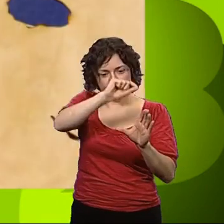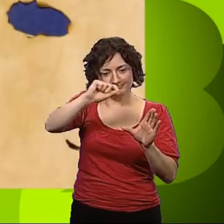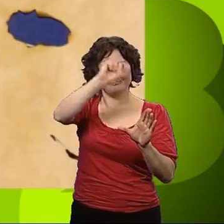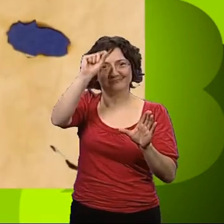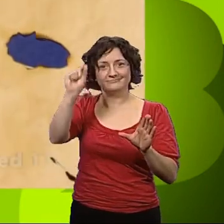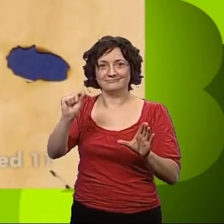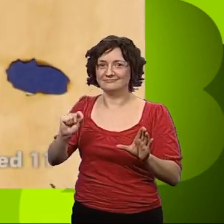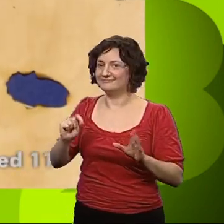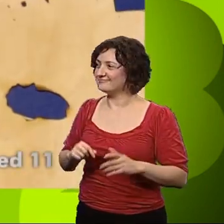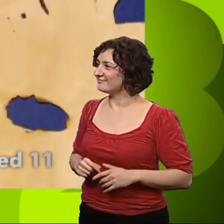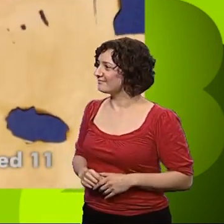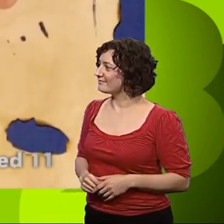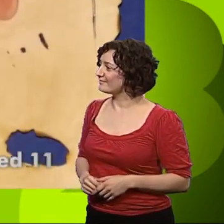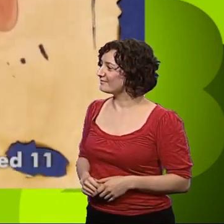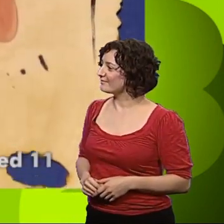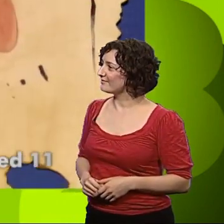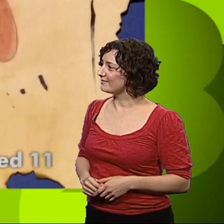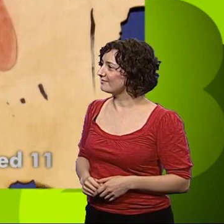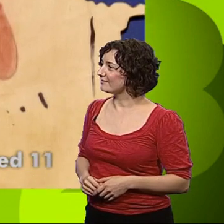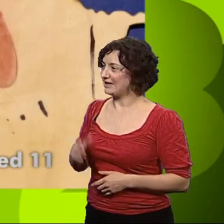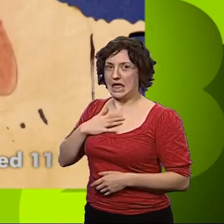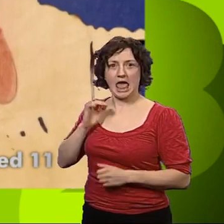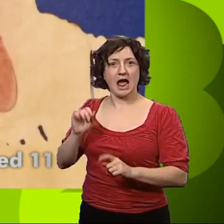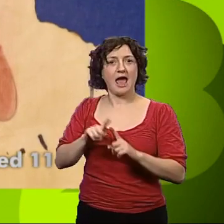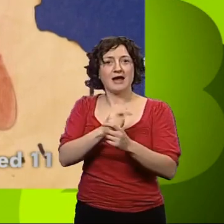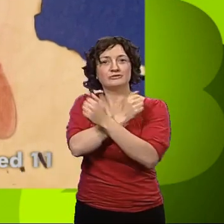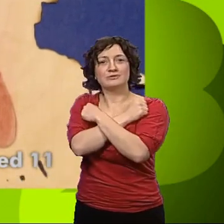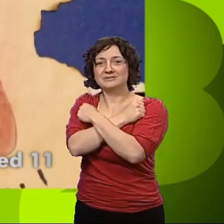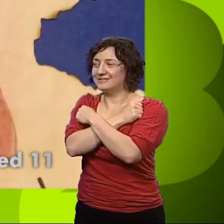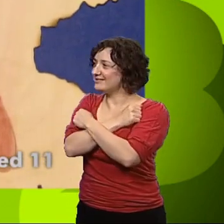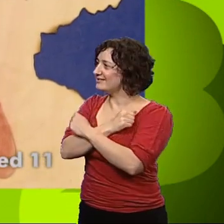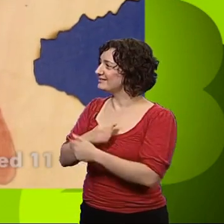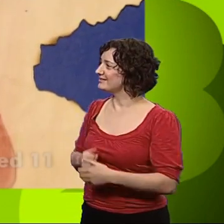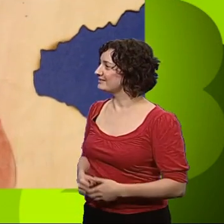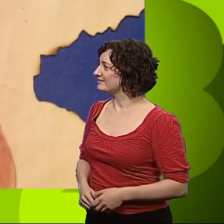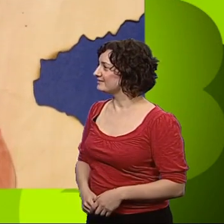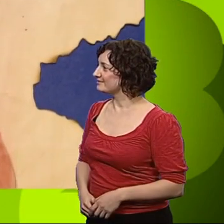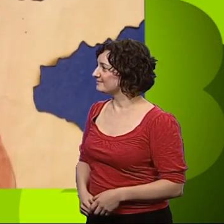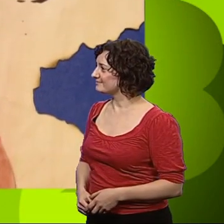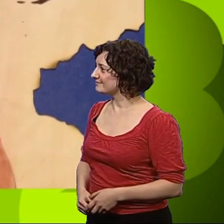I like the way Jade has aged her Egyptian picture look.